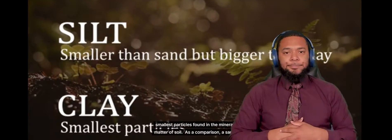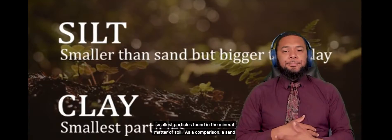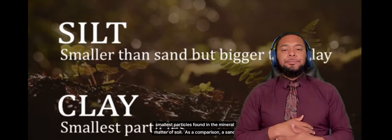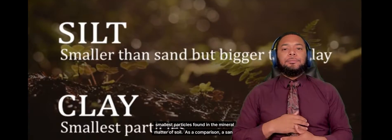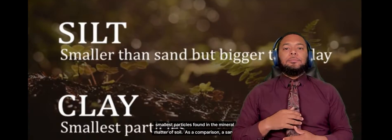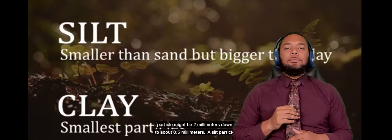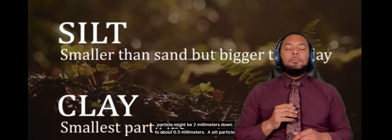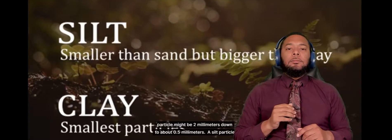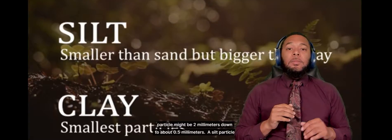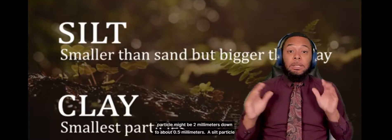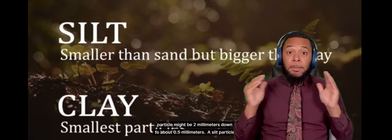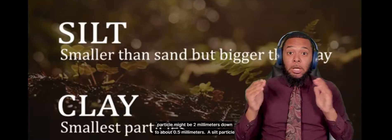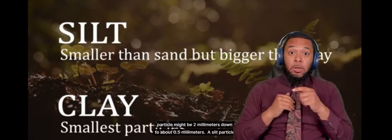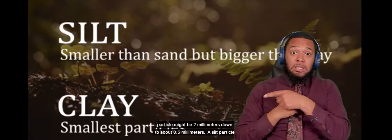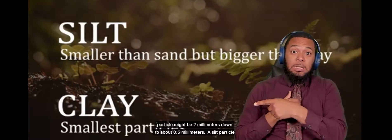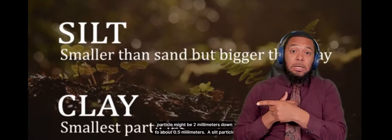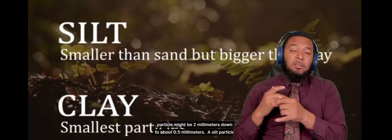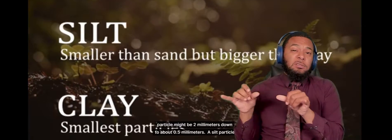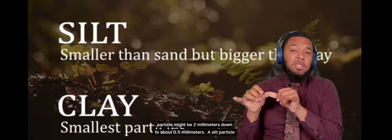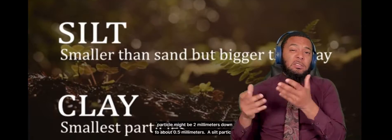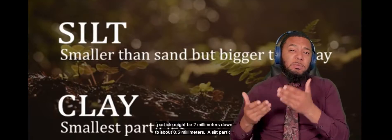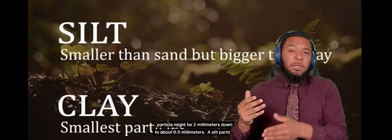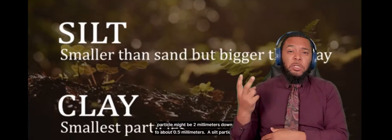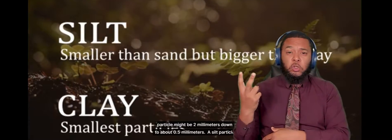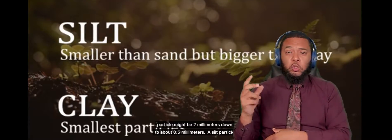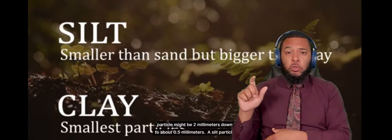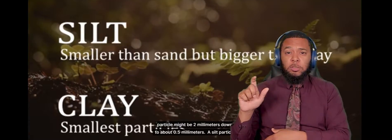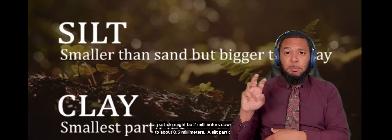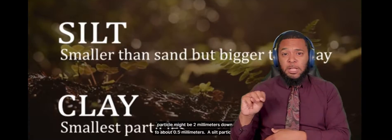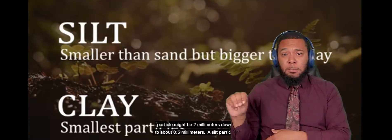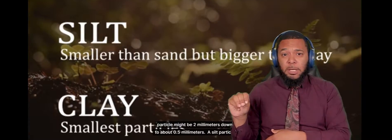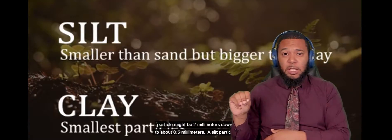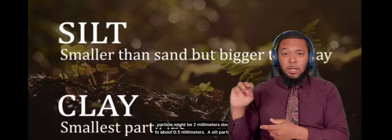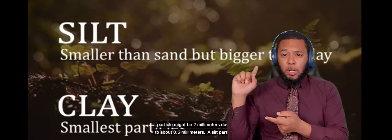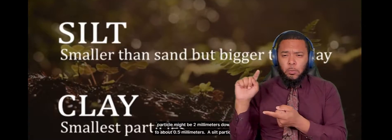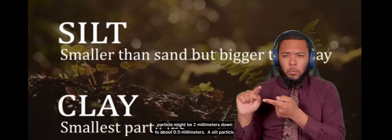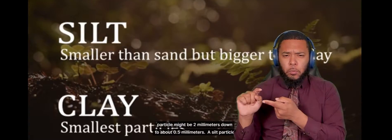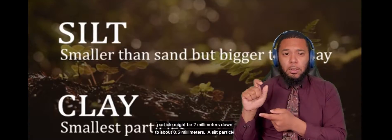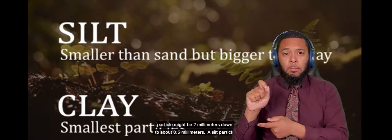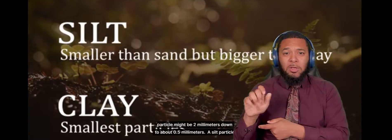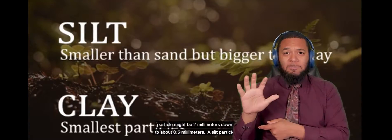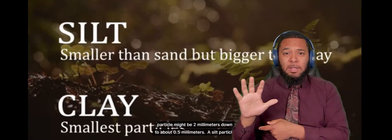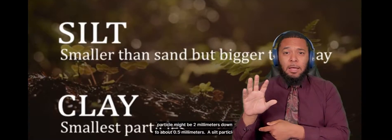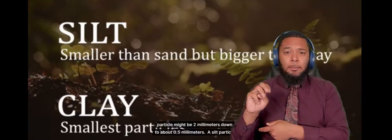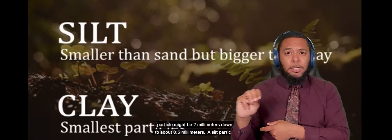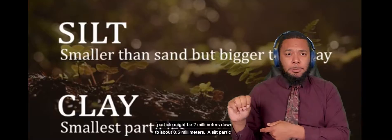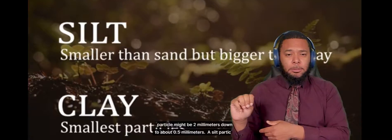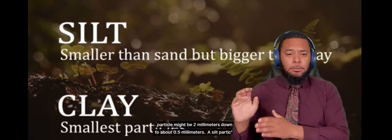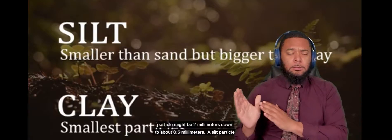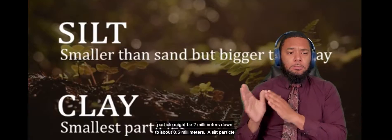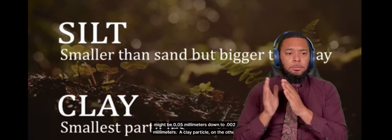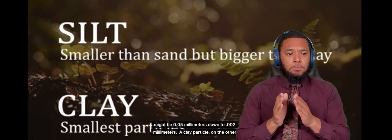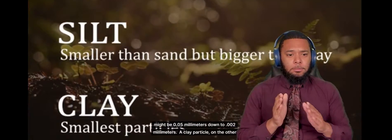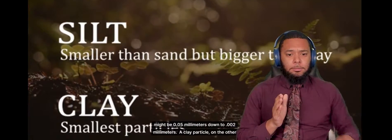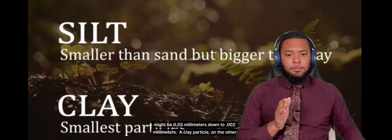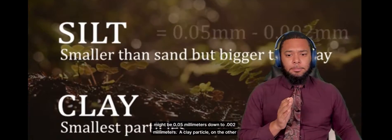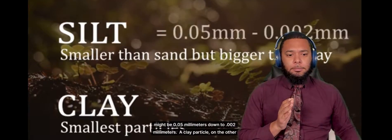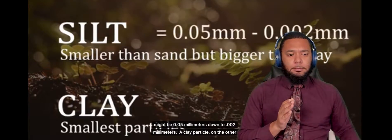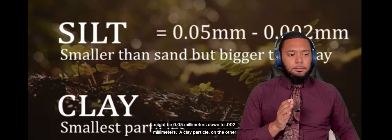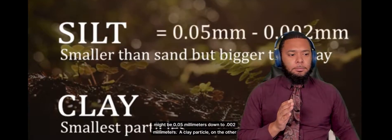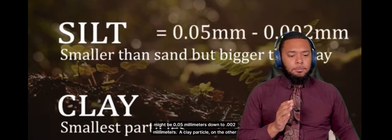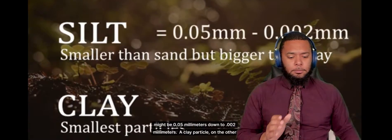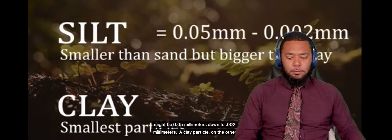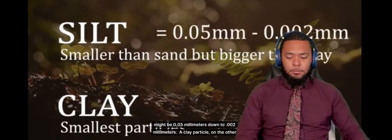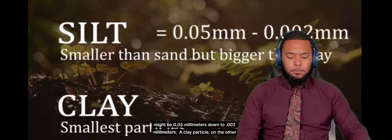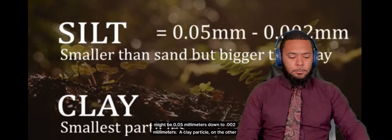comparison, sand particle might be 2 millimeters down to about 0.5 millimeters. A silt particle might